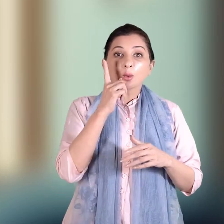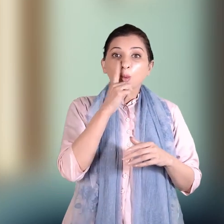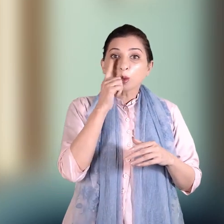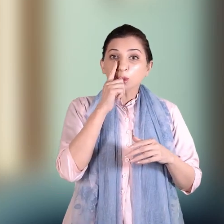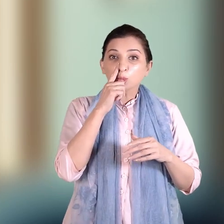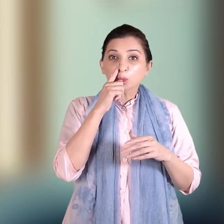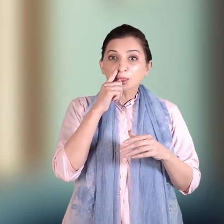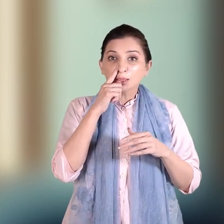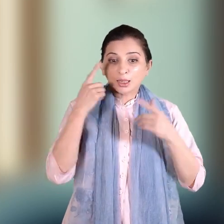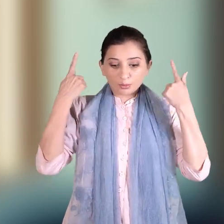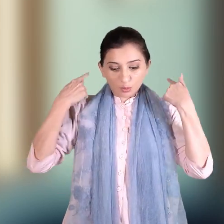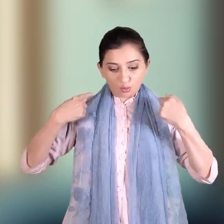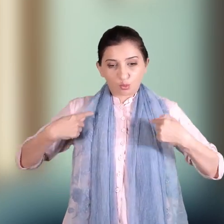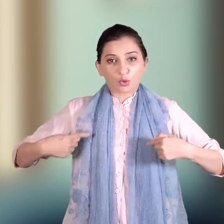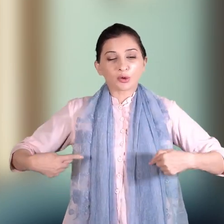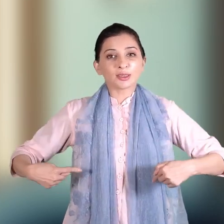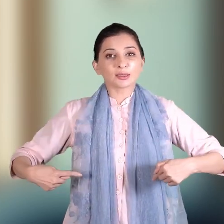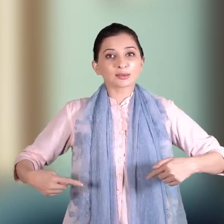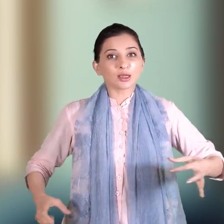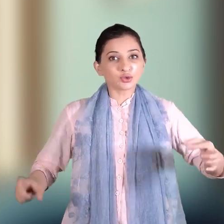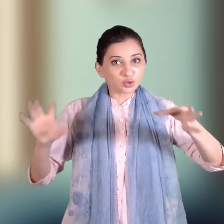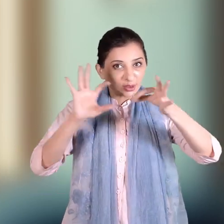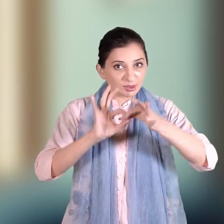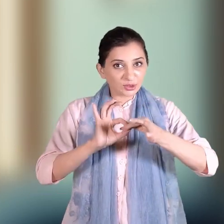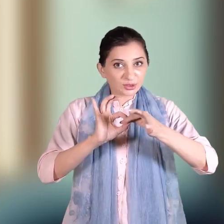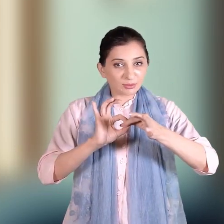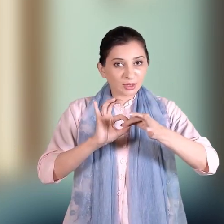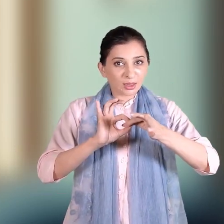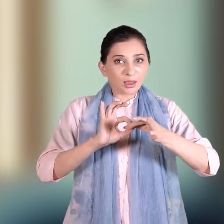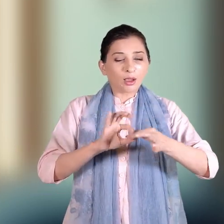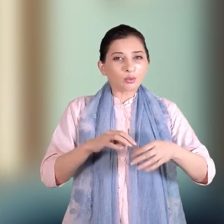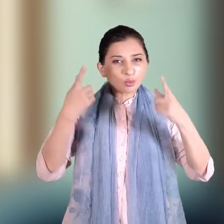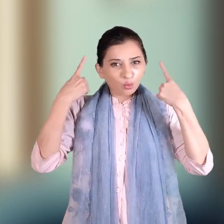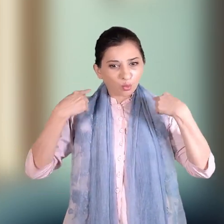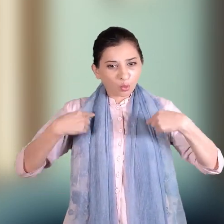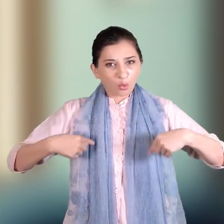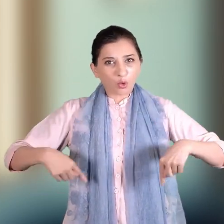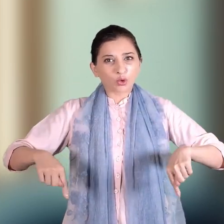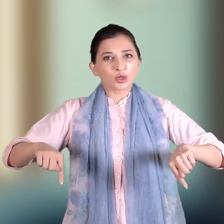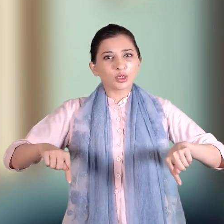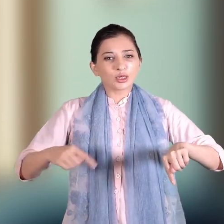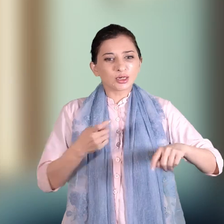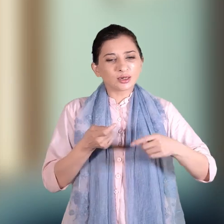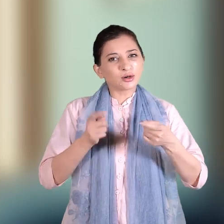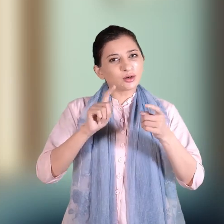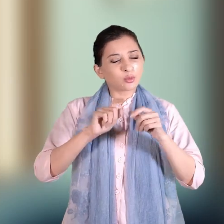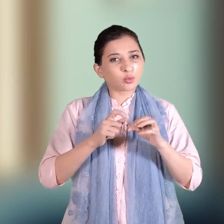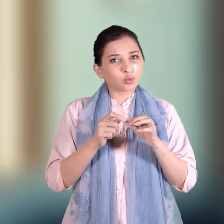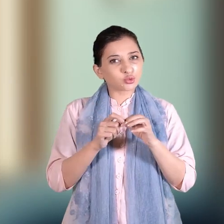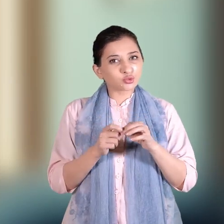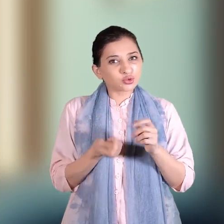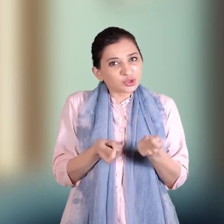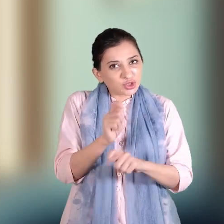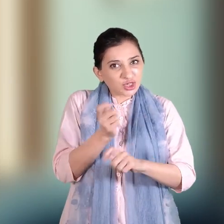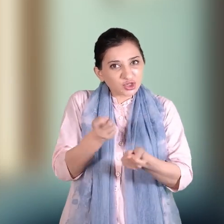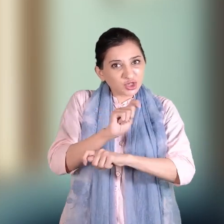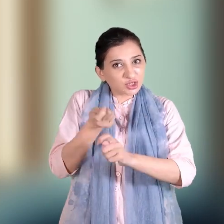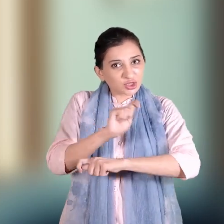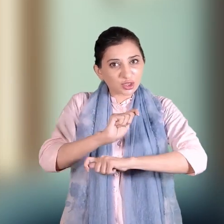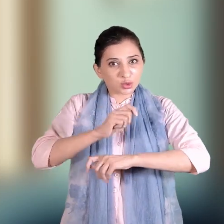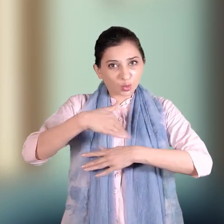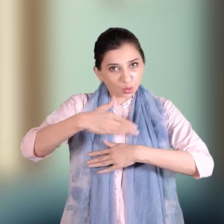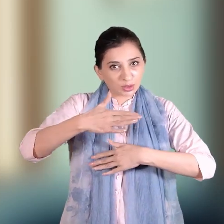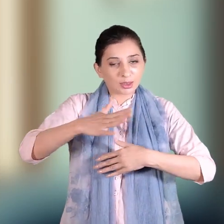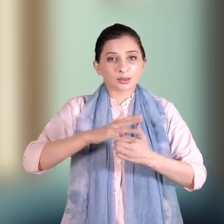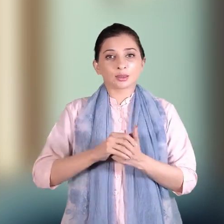bodies. Naturally, after giving birth to a child, your body goes through an enormous amount of change. A lot